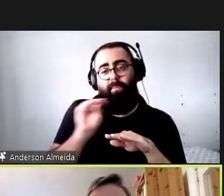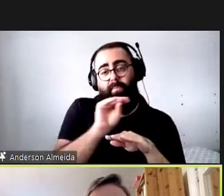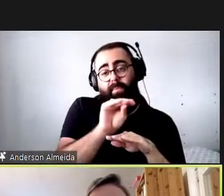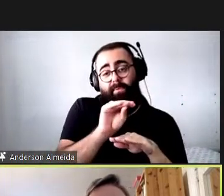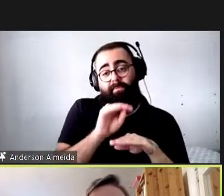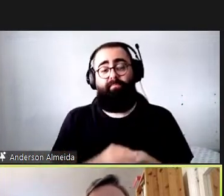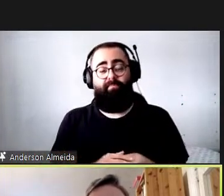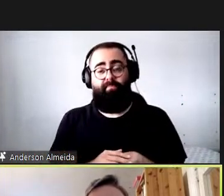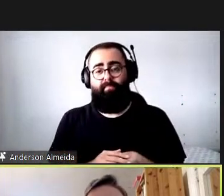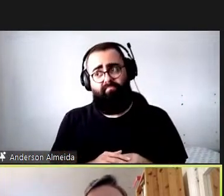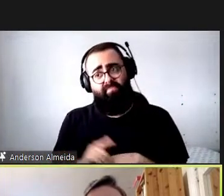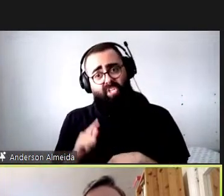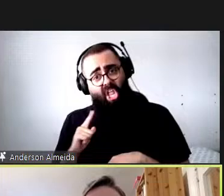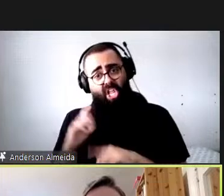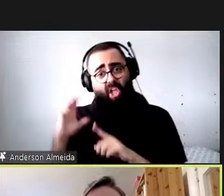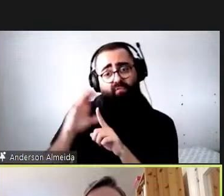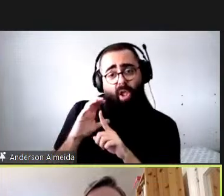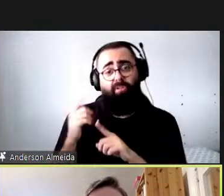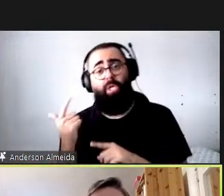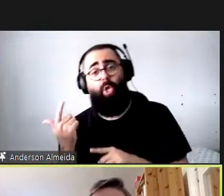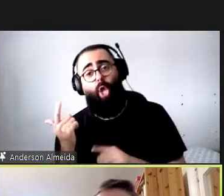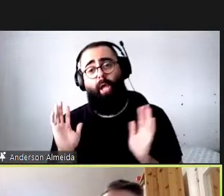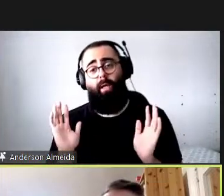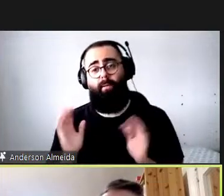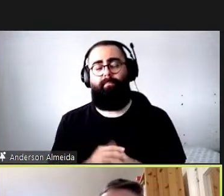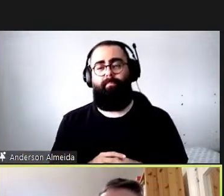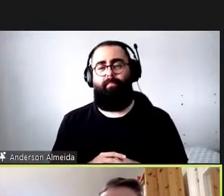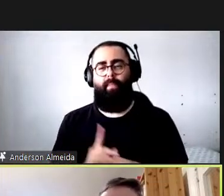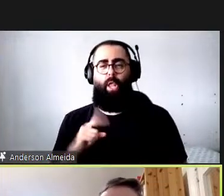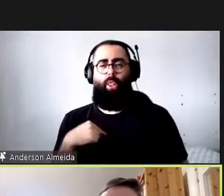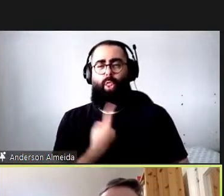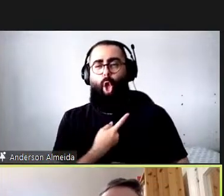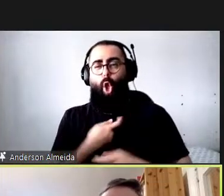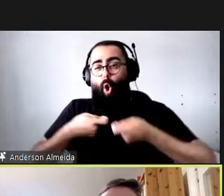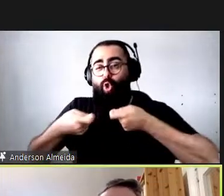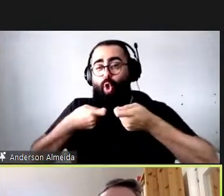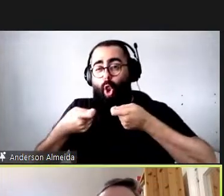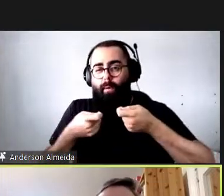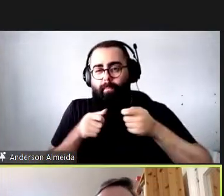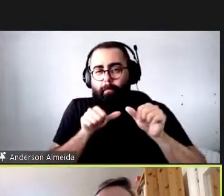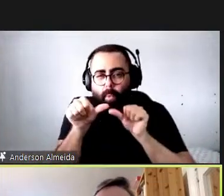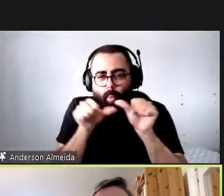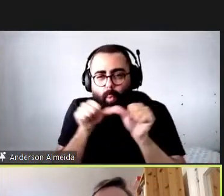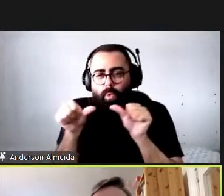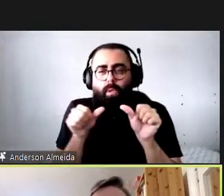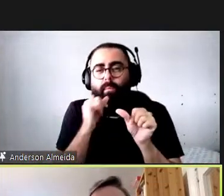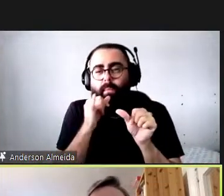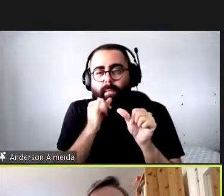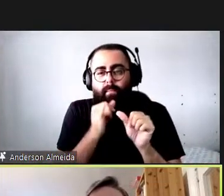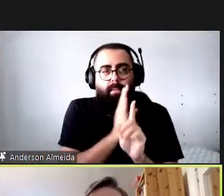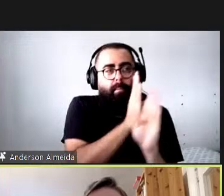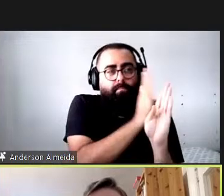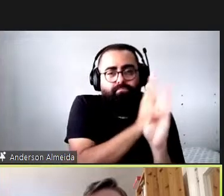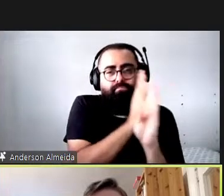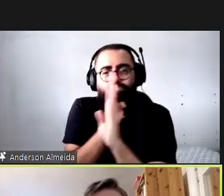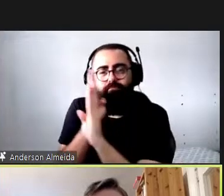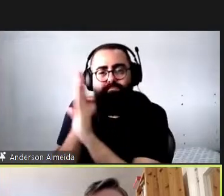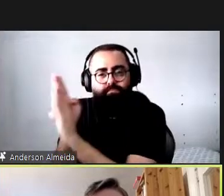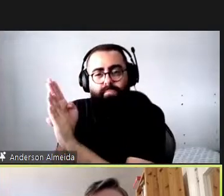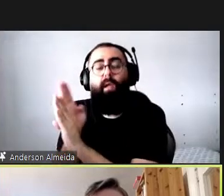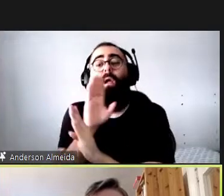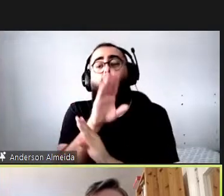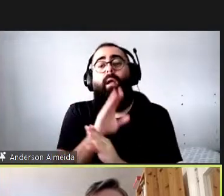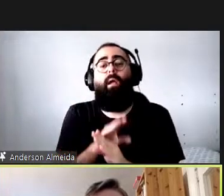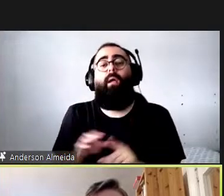And we kept, while manipulating the phrase boundary, we kept the phonetic environment the same.